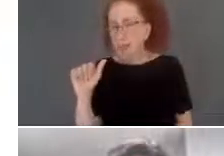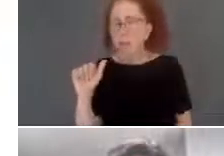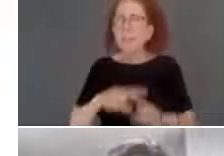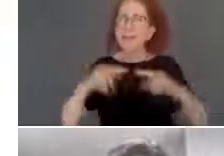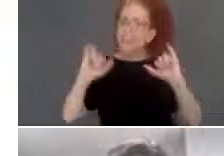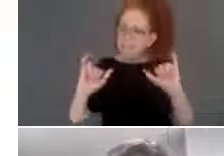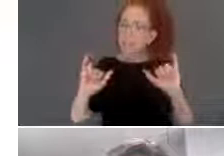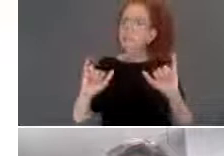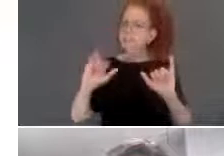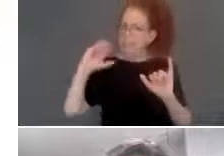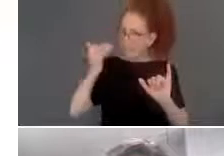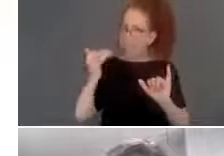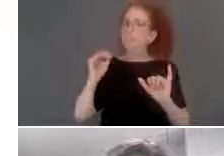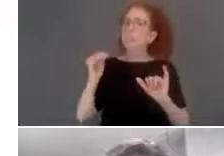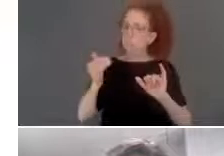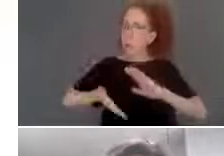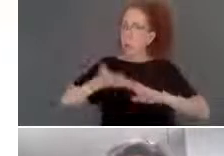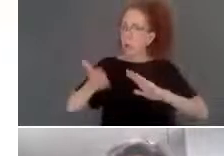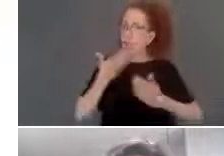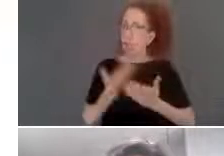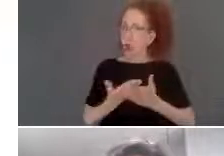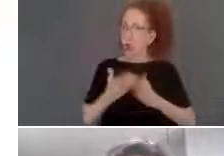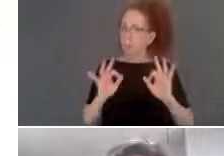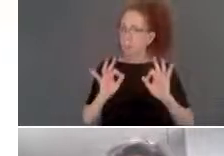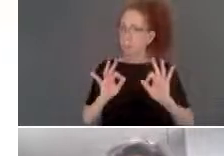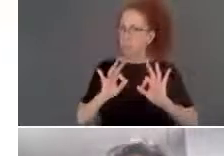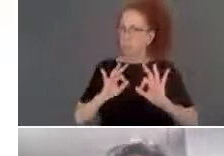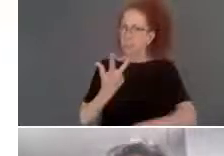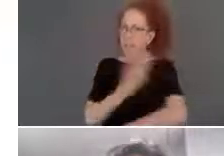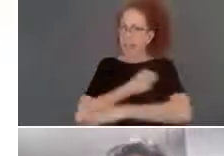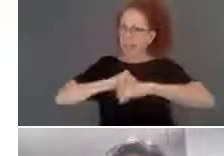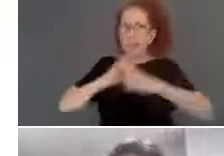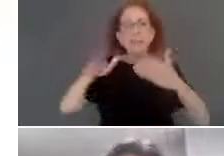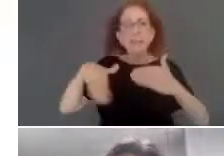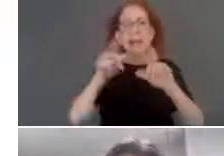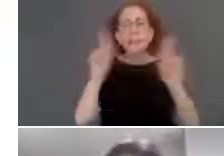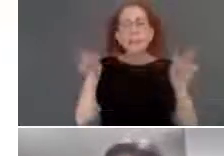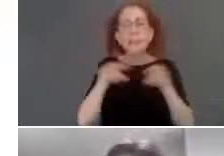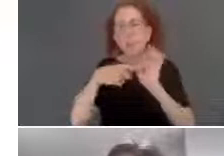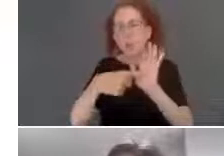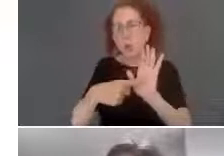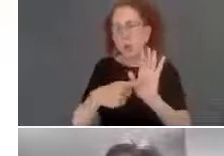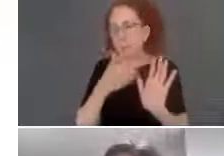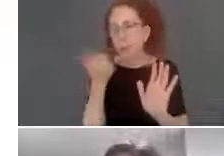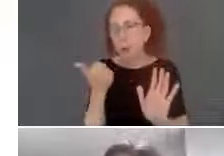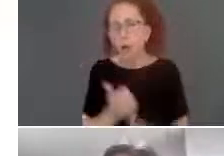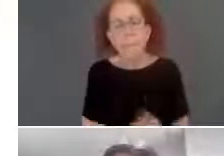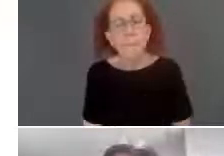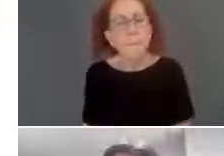think they're working really well, the vaccines. And I think the next slide kind of exhibits that the best.